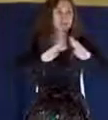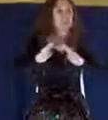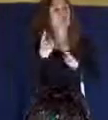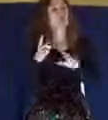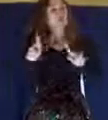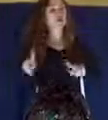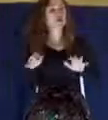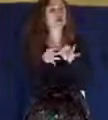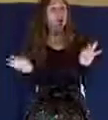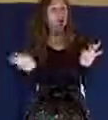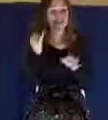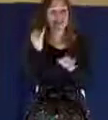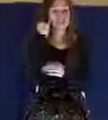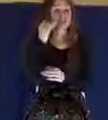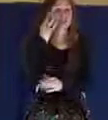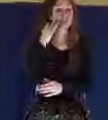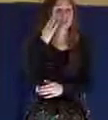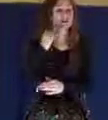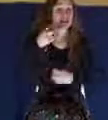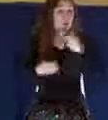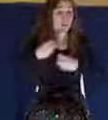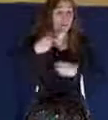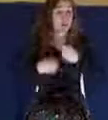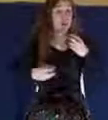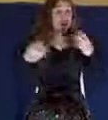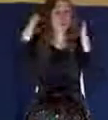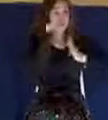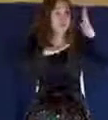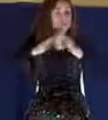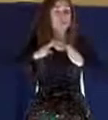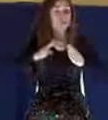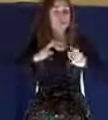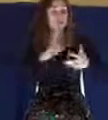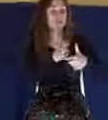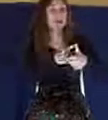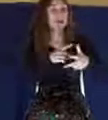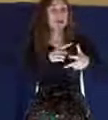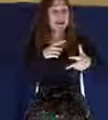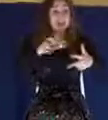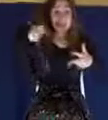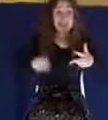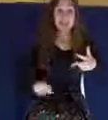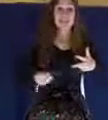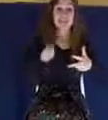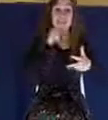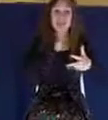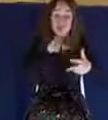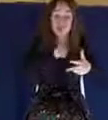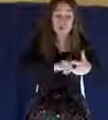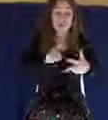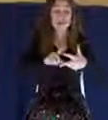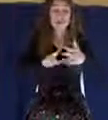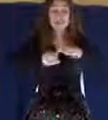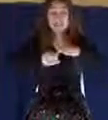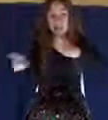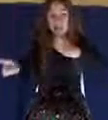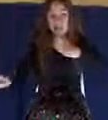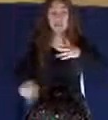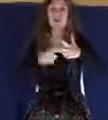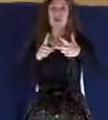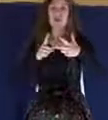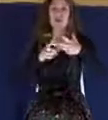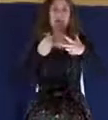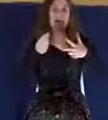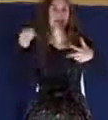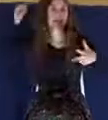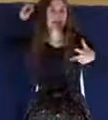one of three things. We can endure it, we can escape it, or enlist it. If we endure our trials become our